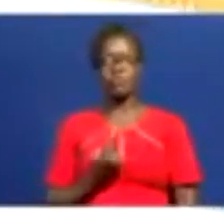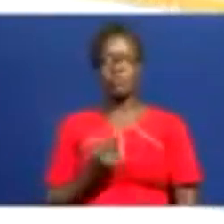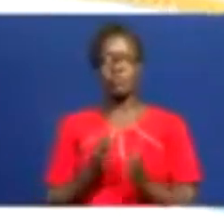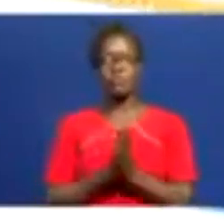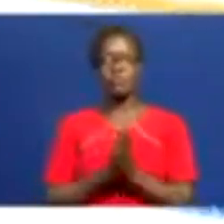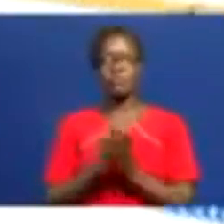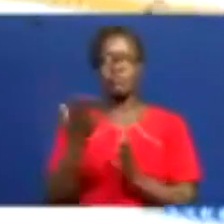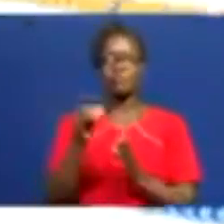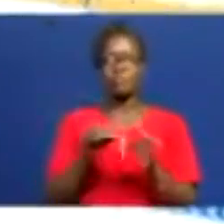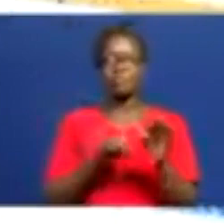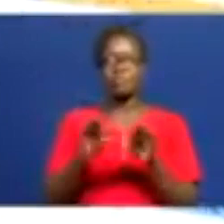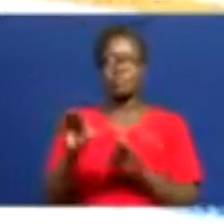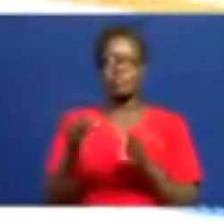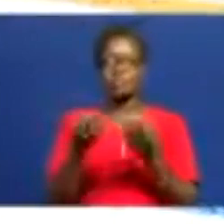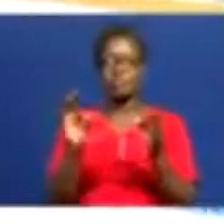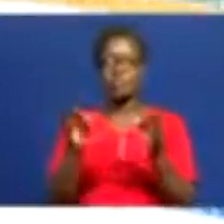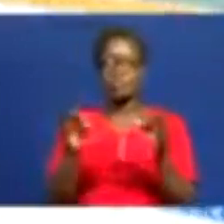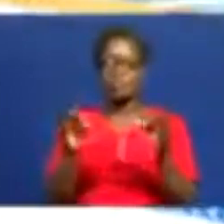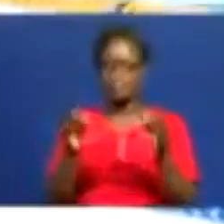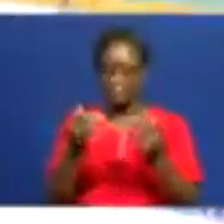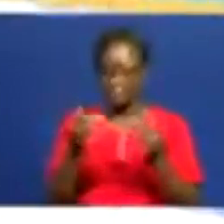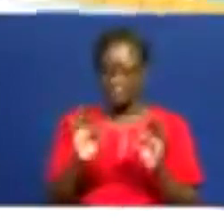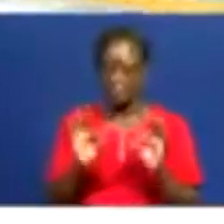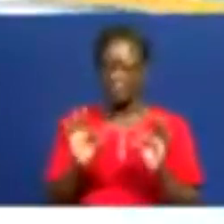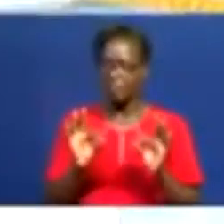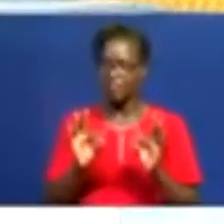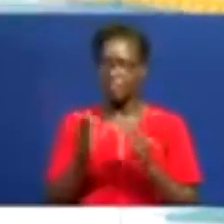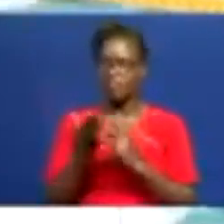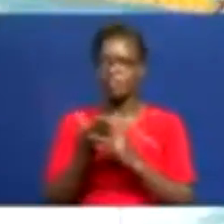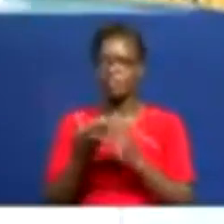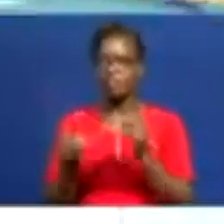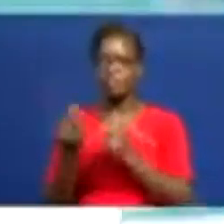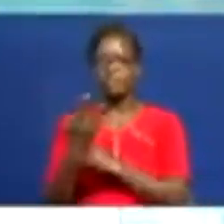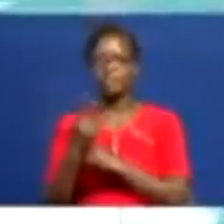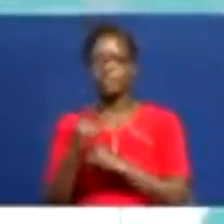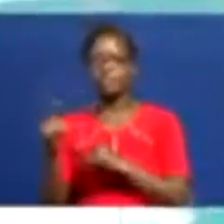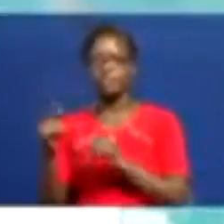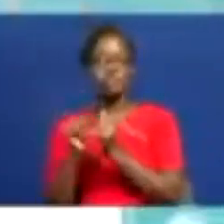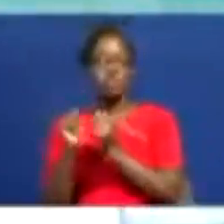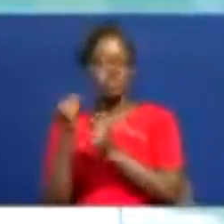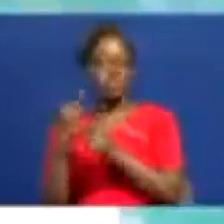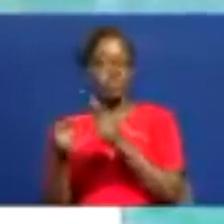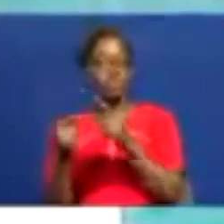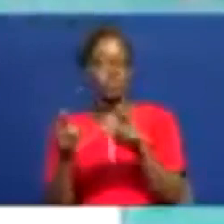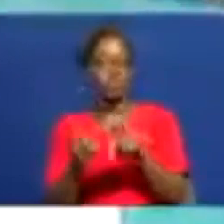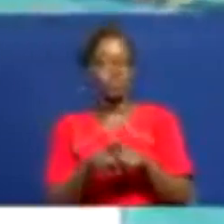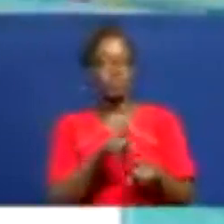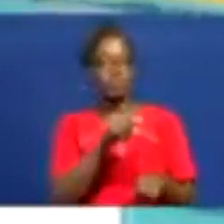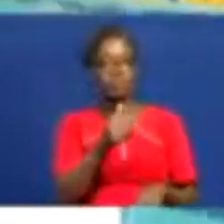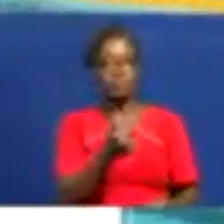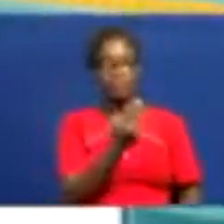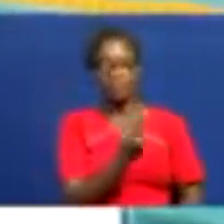mita 50 mtindo wa freestyle kwa chipukizi walio kati ya miaka 14 na 15, huku Curtis Kamotho na